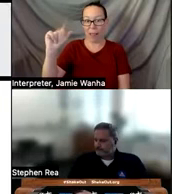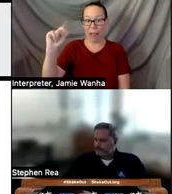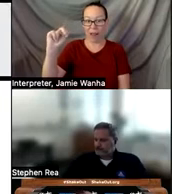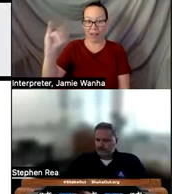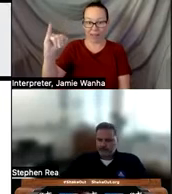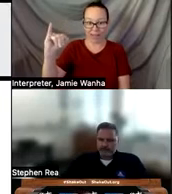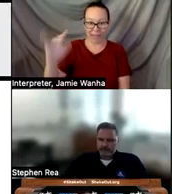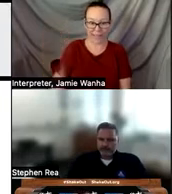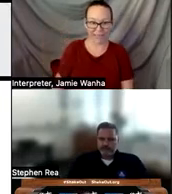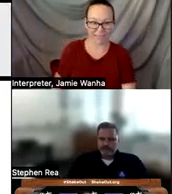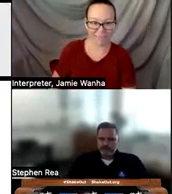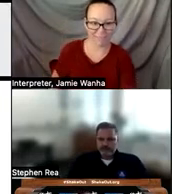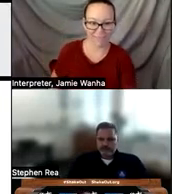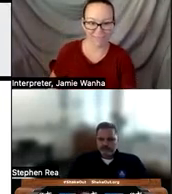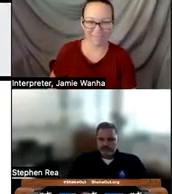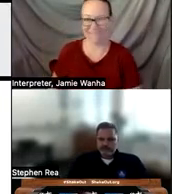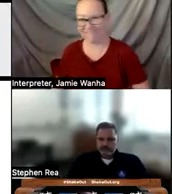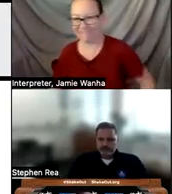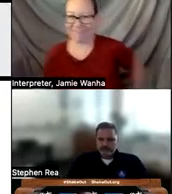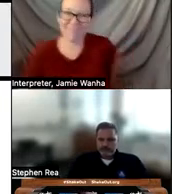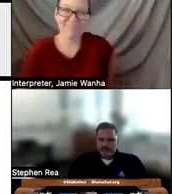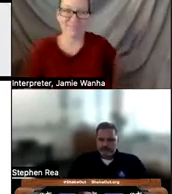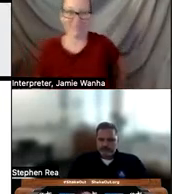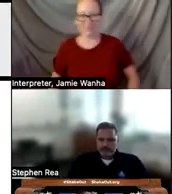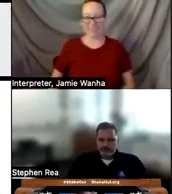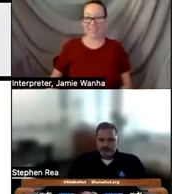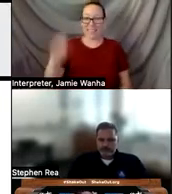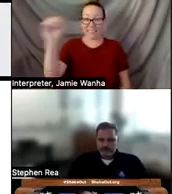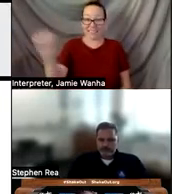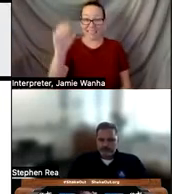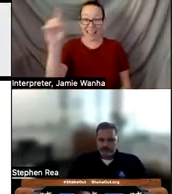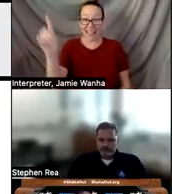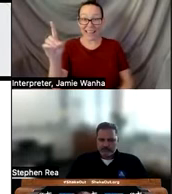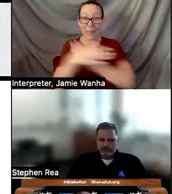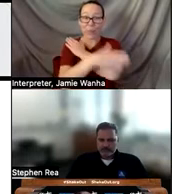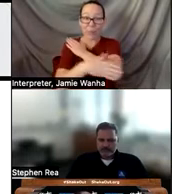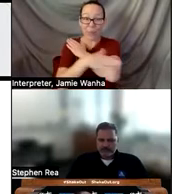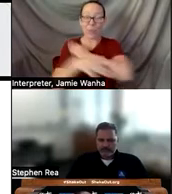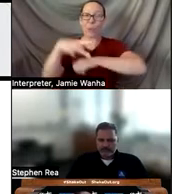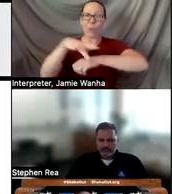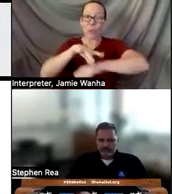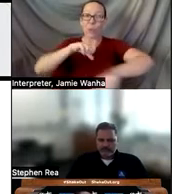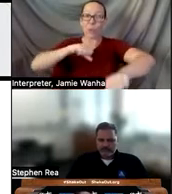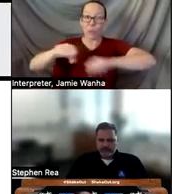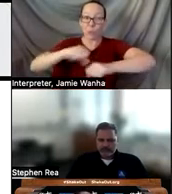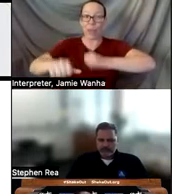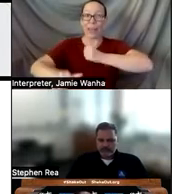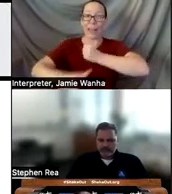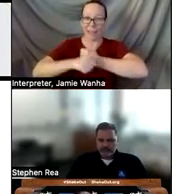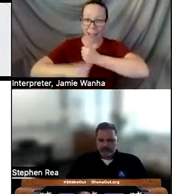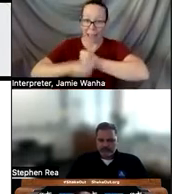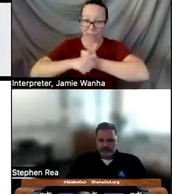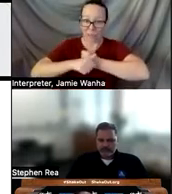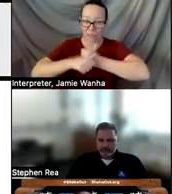University, and who's going to share with us San Diego County Earthquake Hazards Overview. And Jillian, you are now